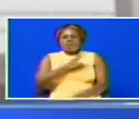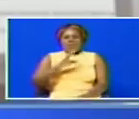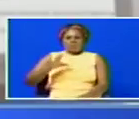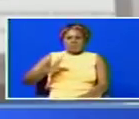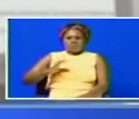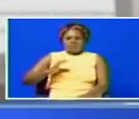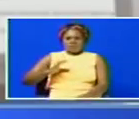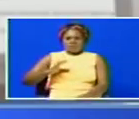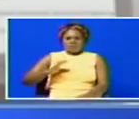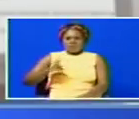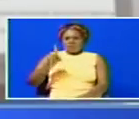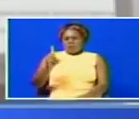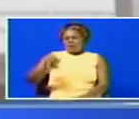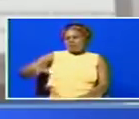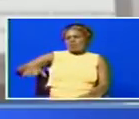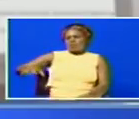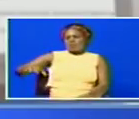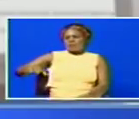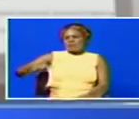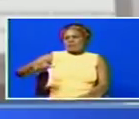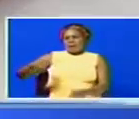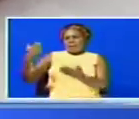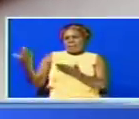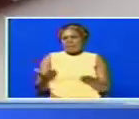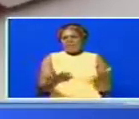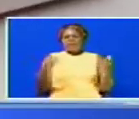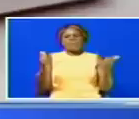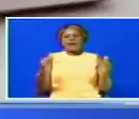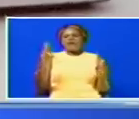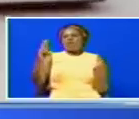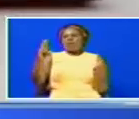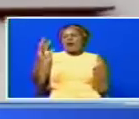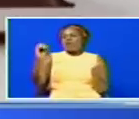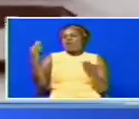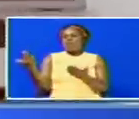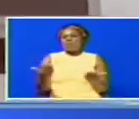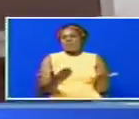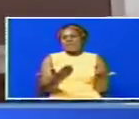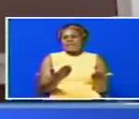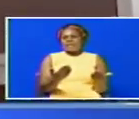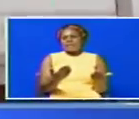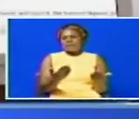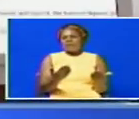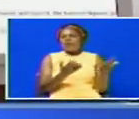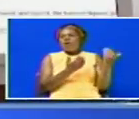it is only one constituency that is yet to bring, the returning officer is yet to bring results to Nairobi. They say